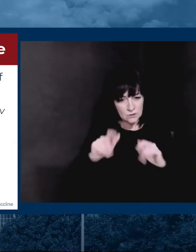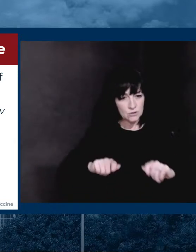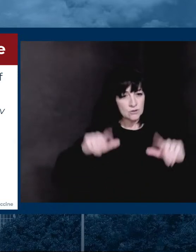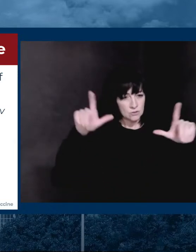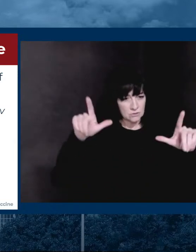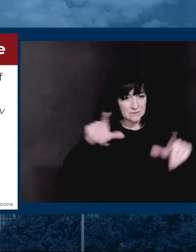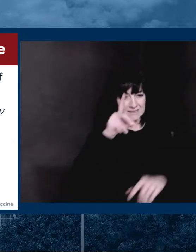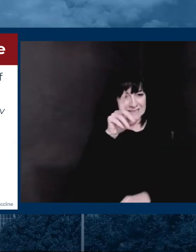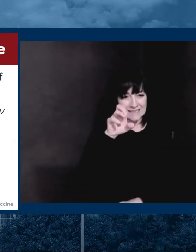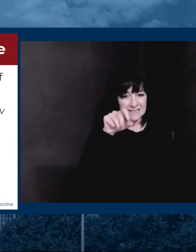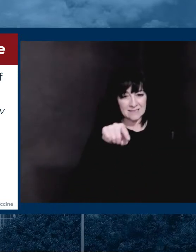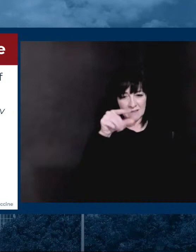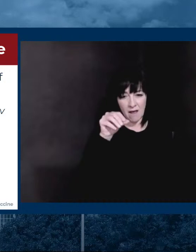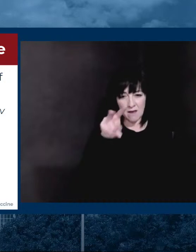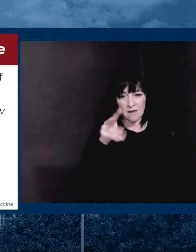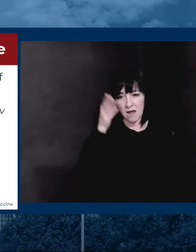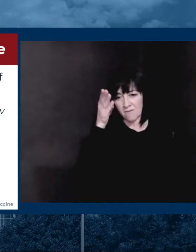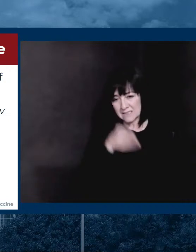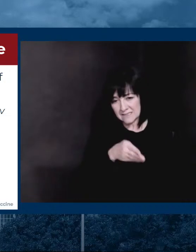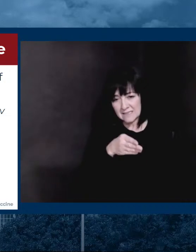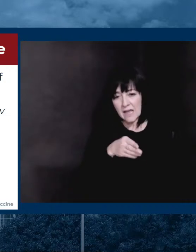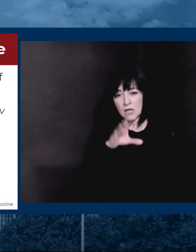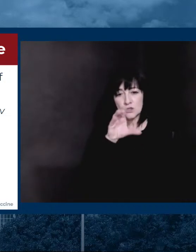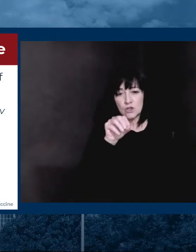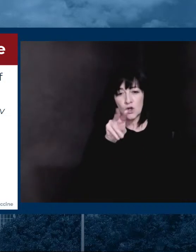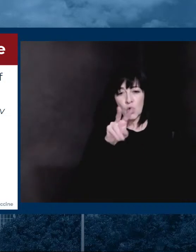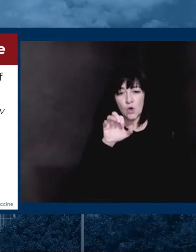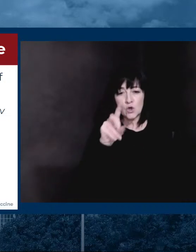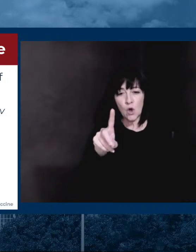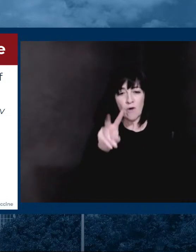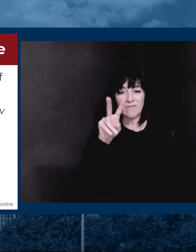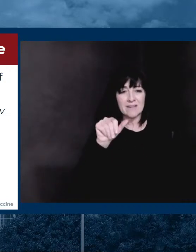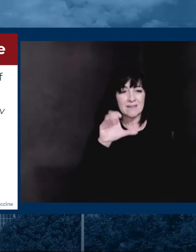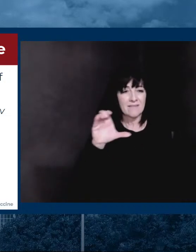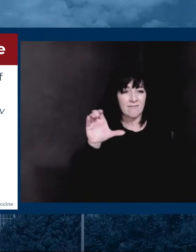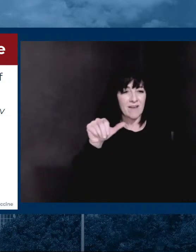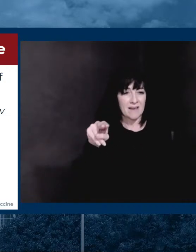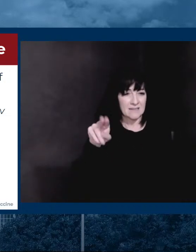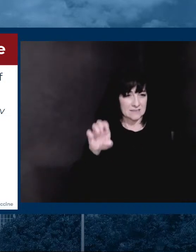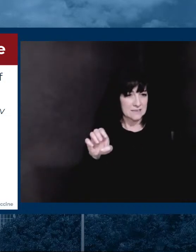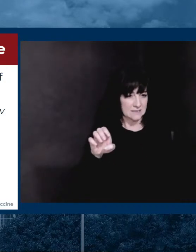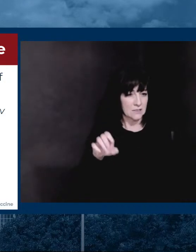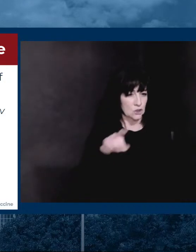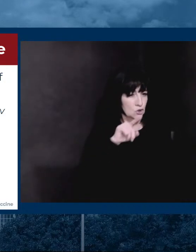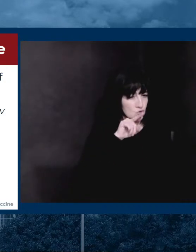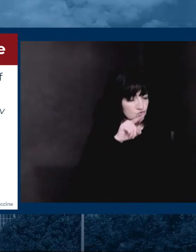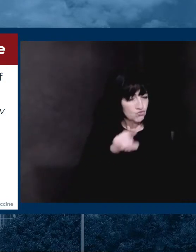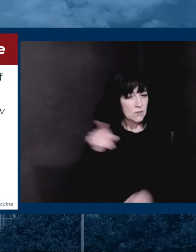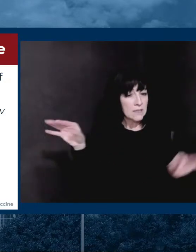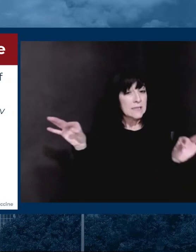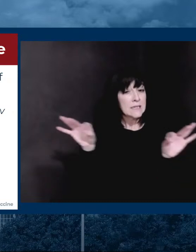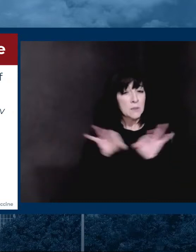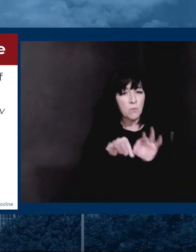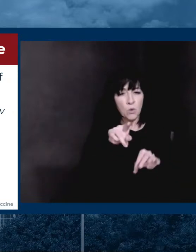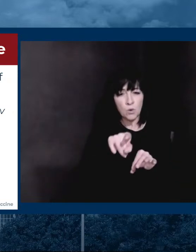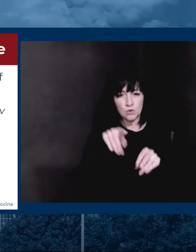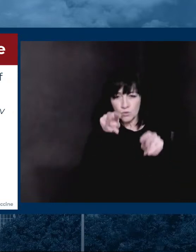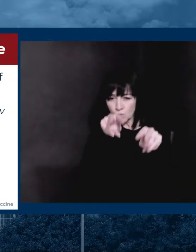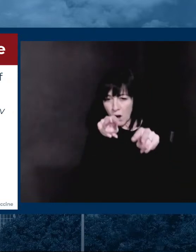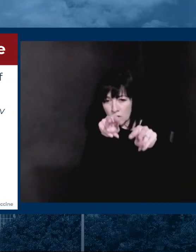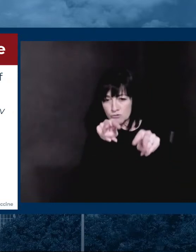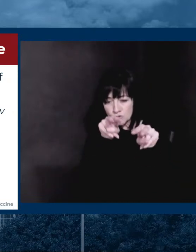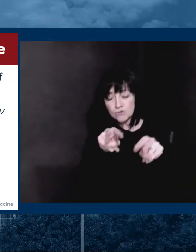de.gov/COVID vaccine. So our website is really key place to keep an eye on for vaccine opportunities